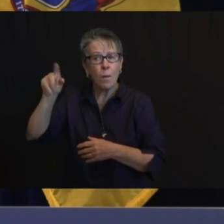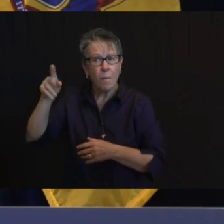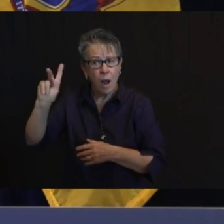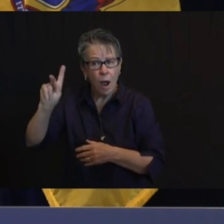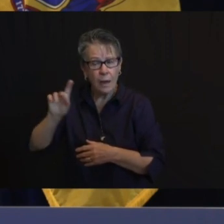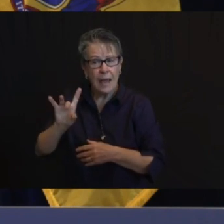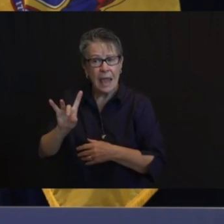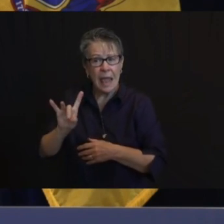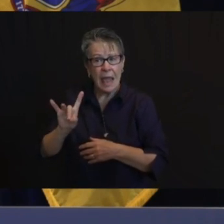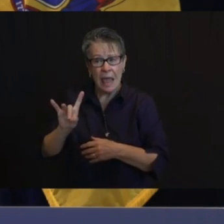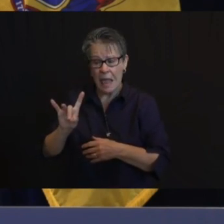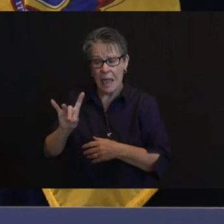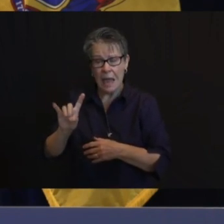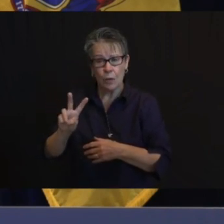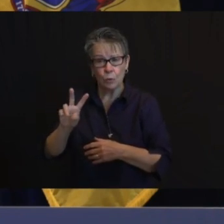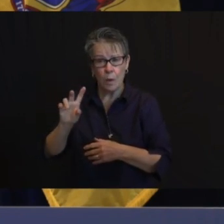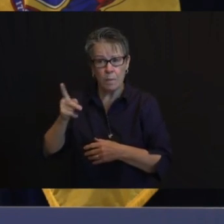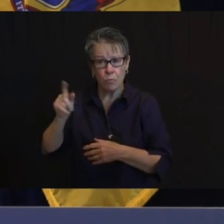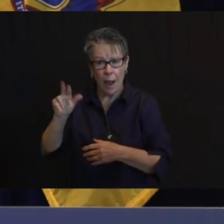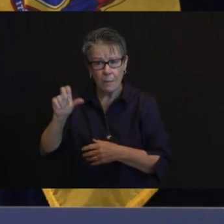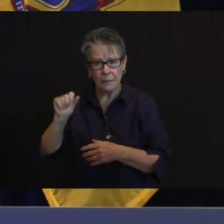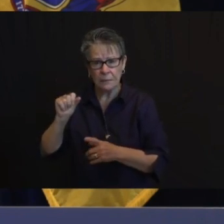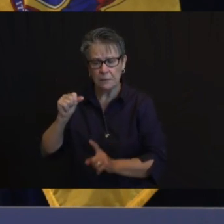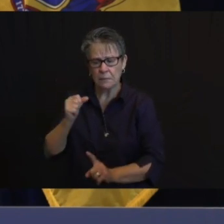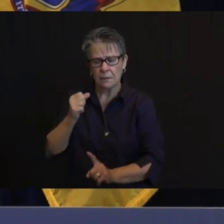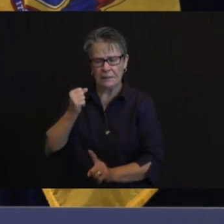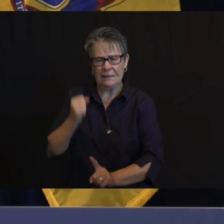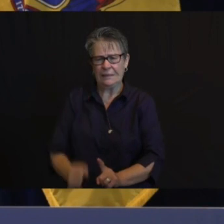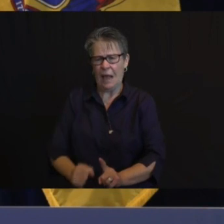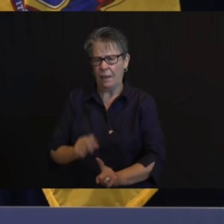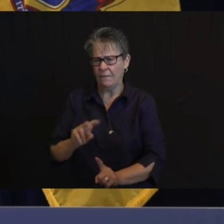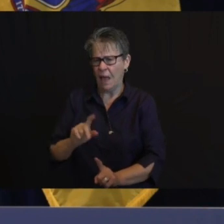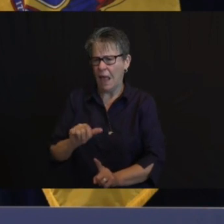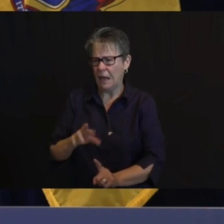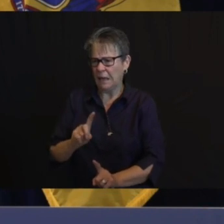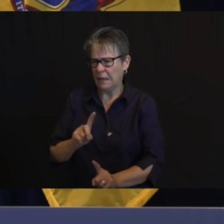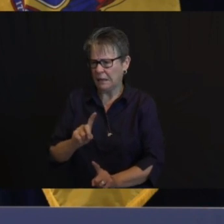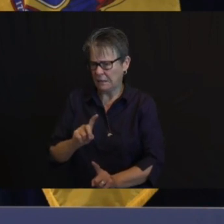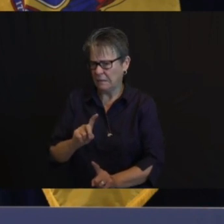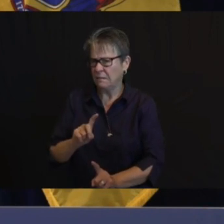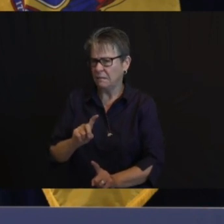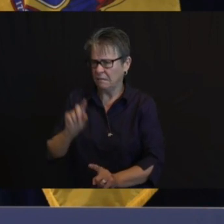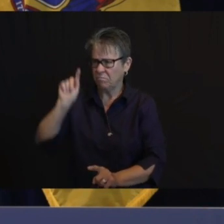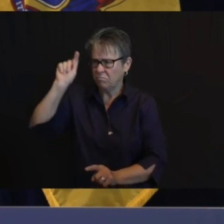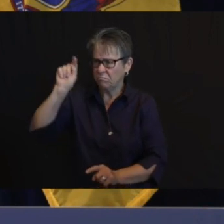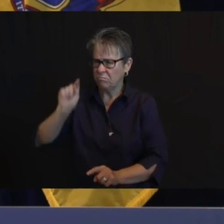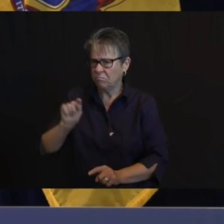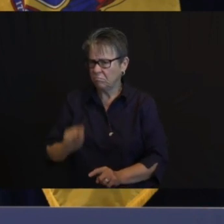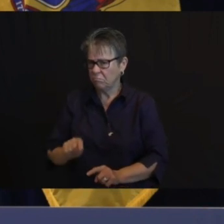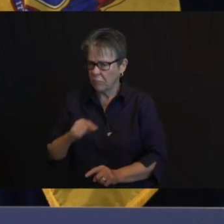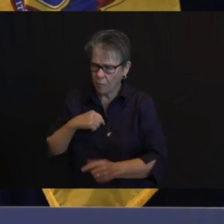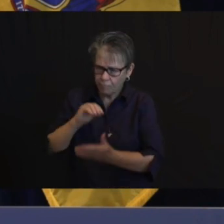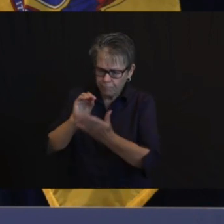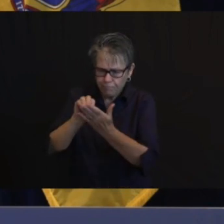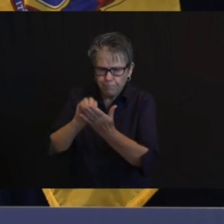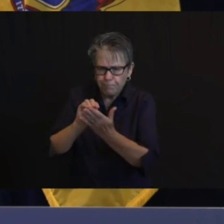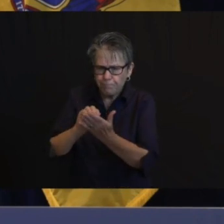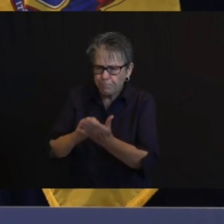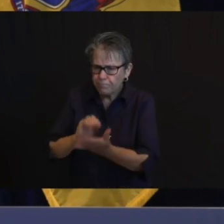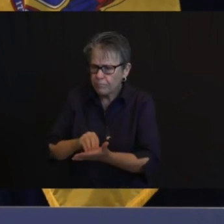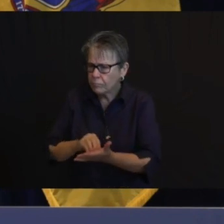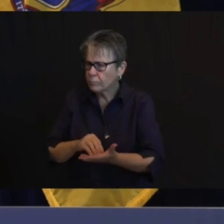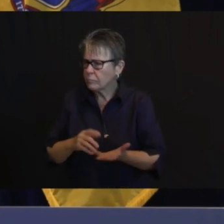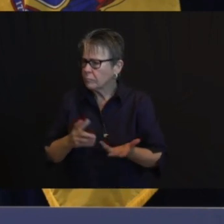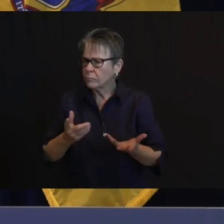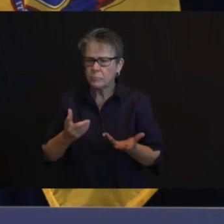in Vineland. God bless each and every one of those veterans. There's no solace to a loss of life, believe me, but those numbers have not changed since